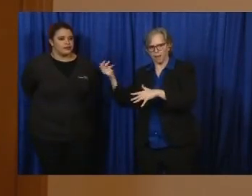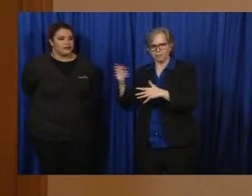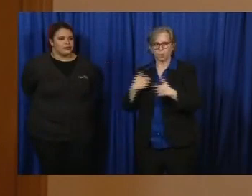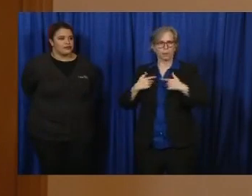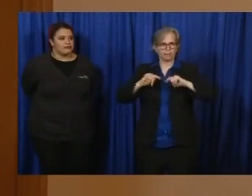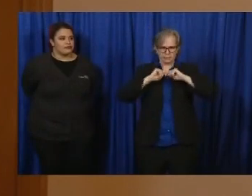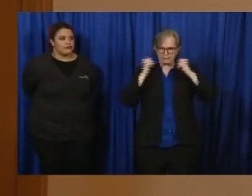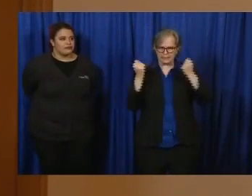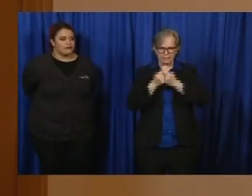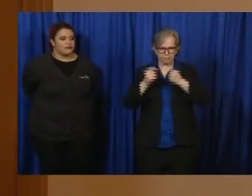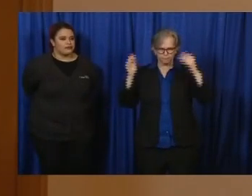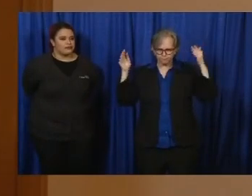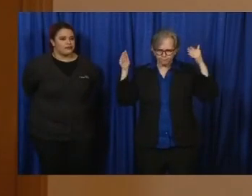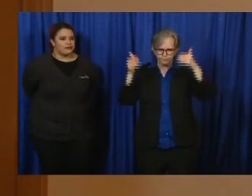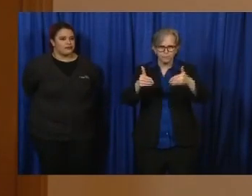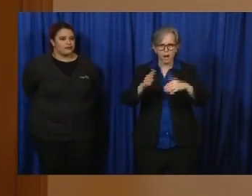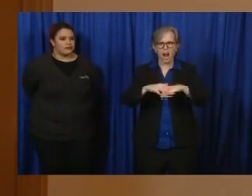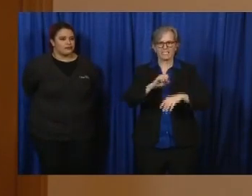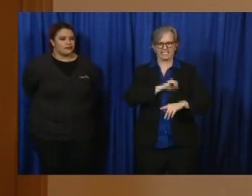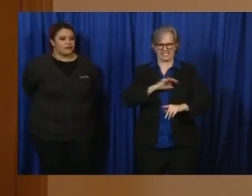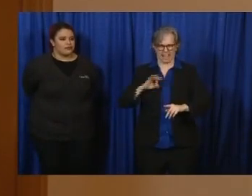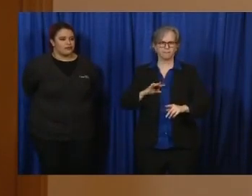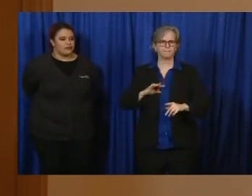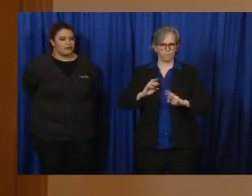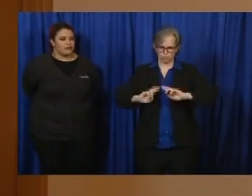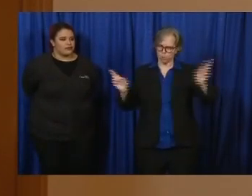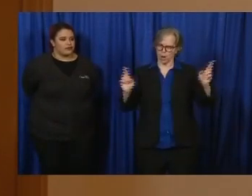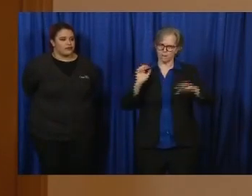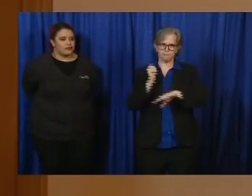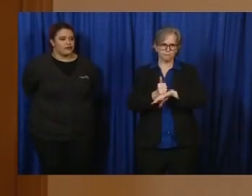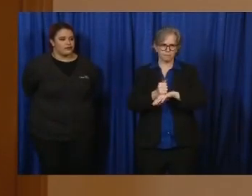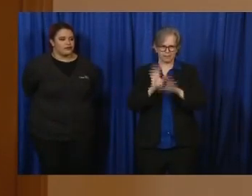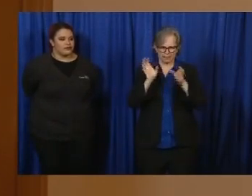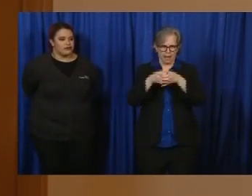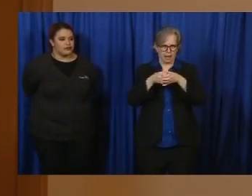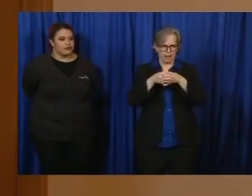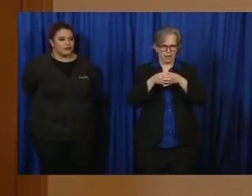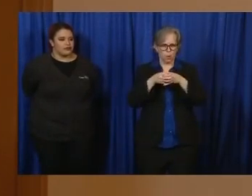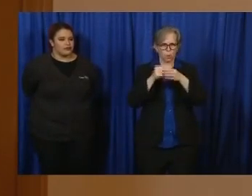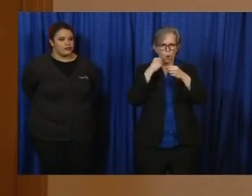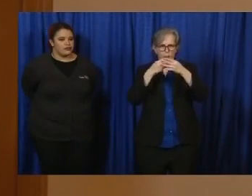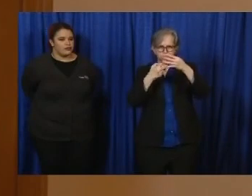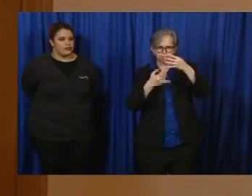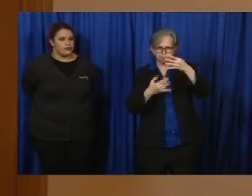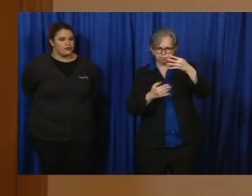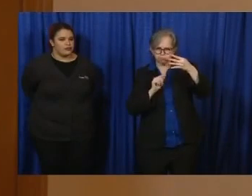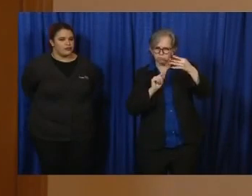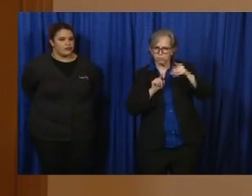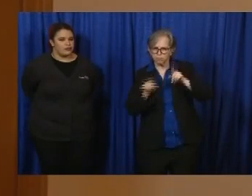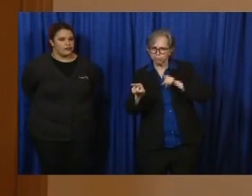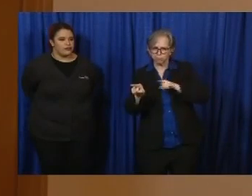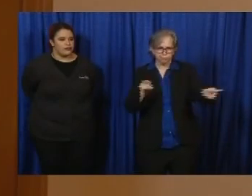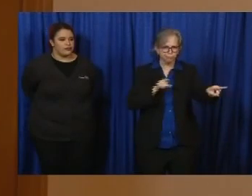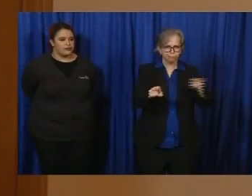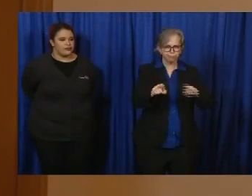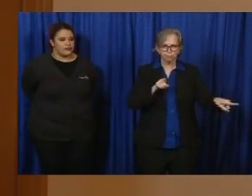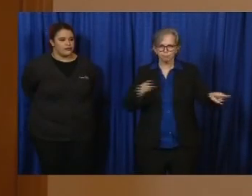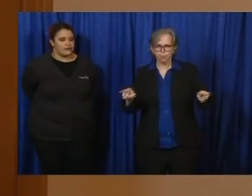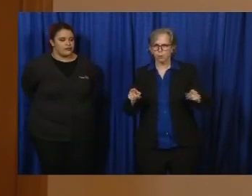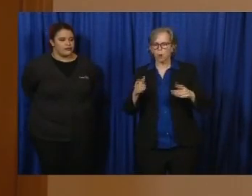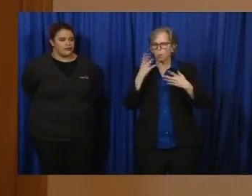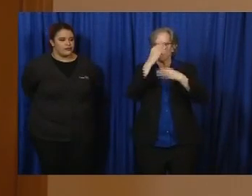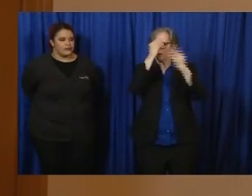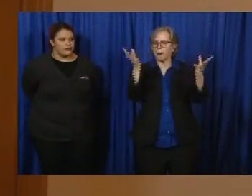workforce issue, and there's a couple different avenues in it. Some of it, when I talk to you more in the days to come about how